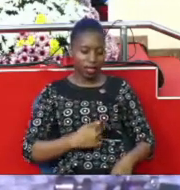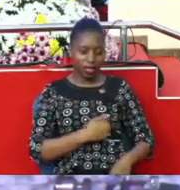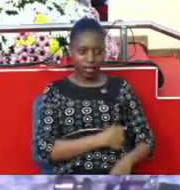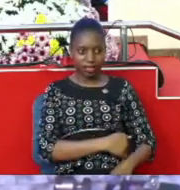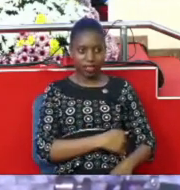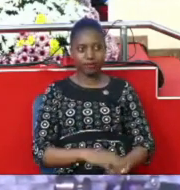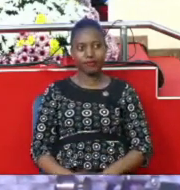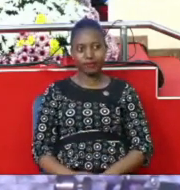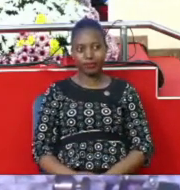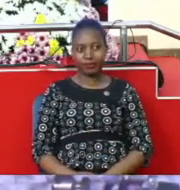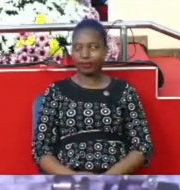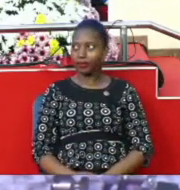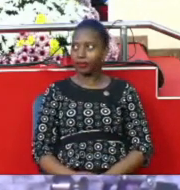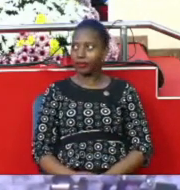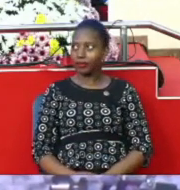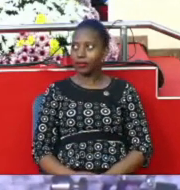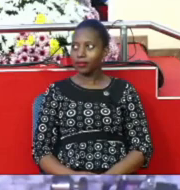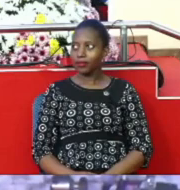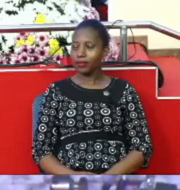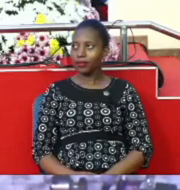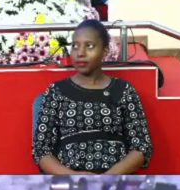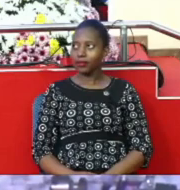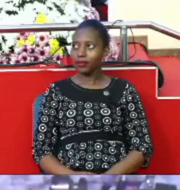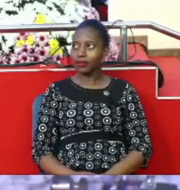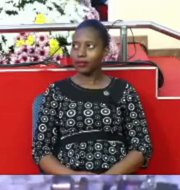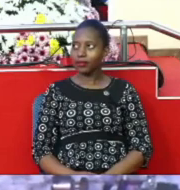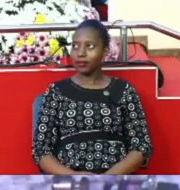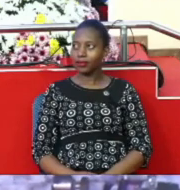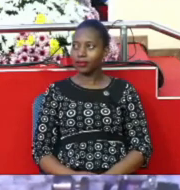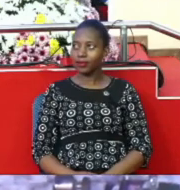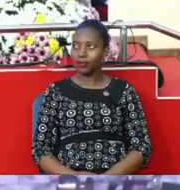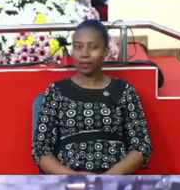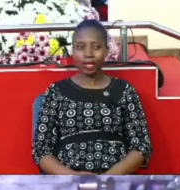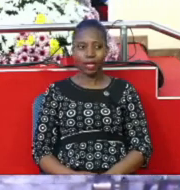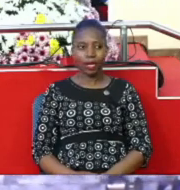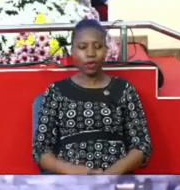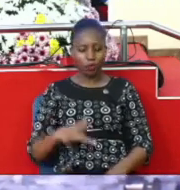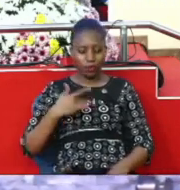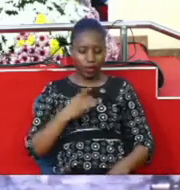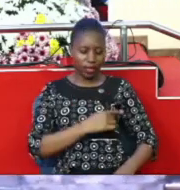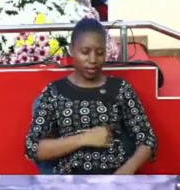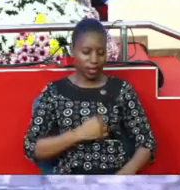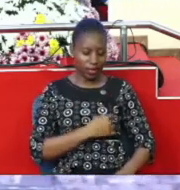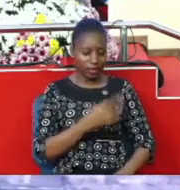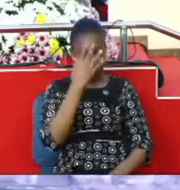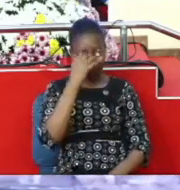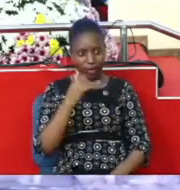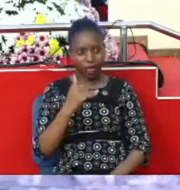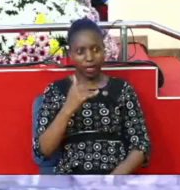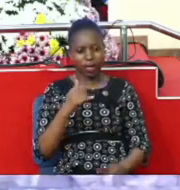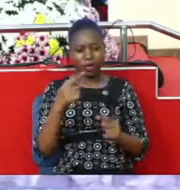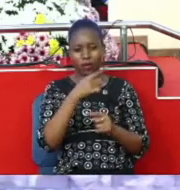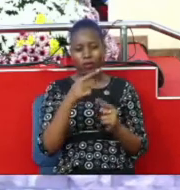Na yenye mihemko. Legal guilt means you have violated God's law. Ni kwamba ukifanya kisheria ni kwamba